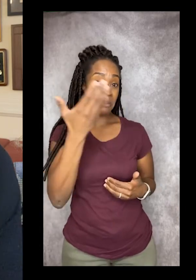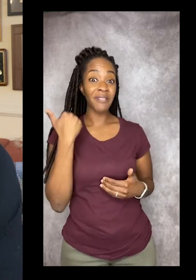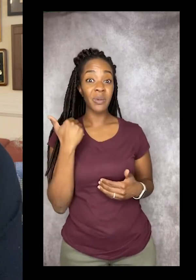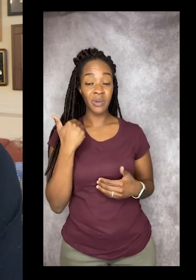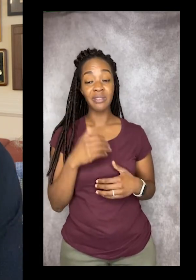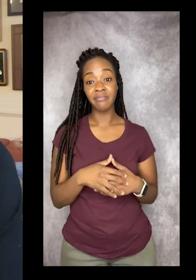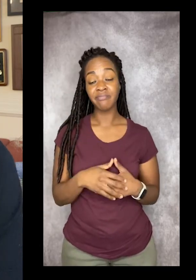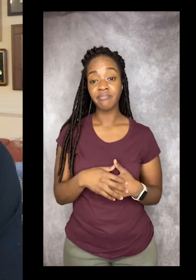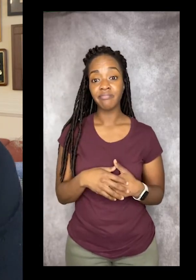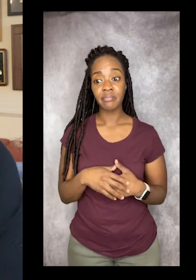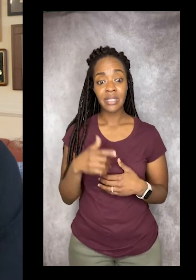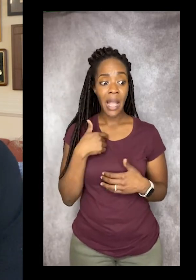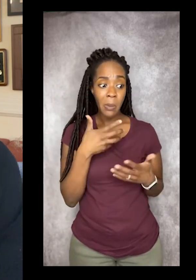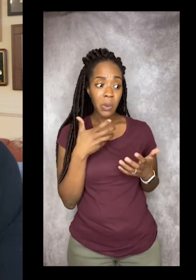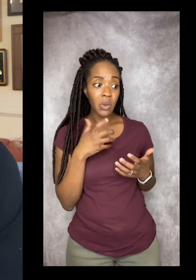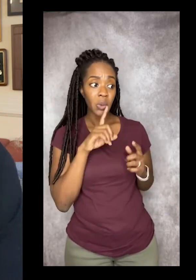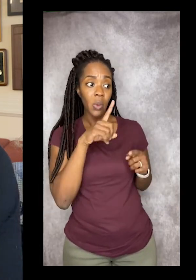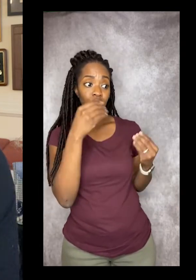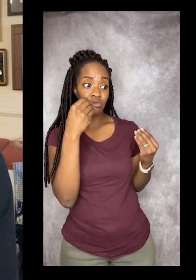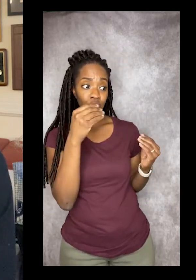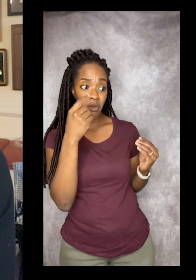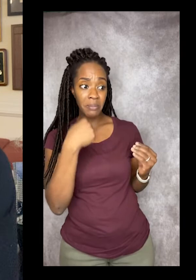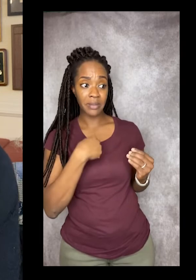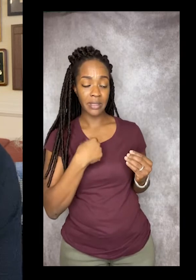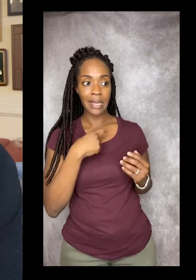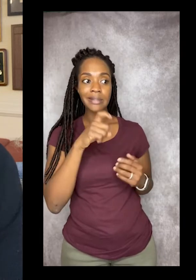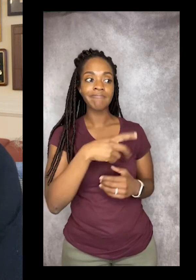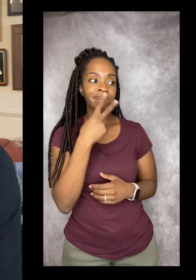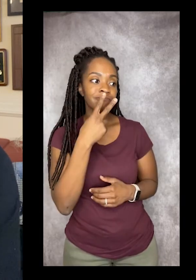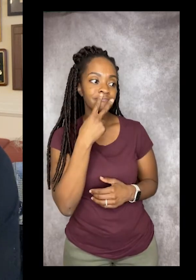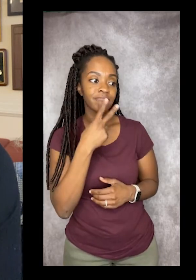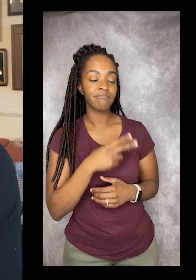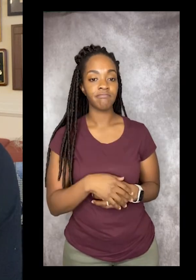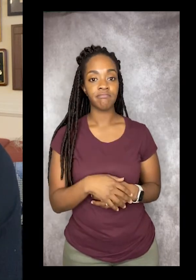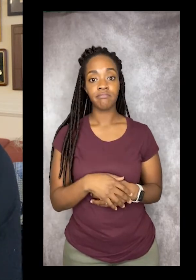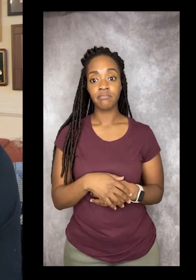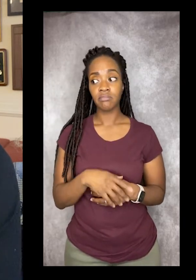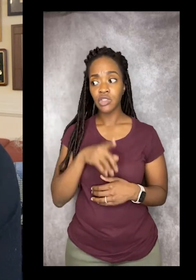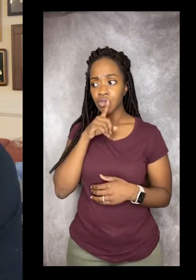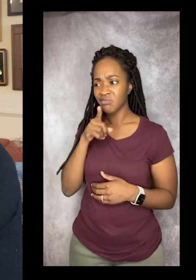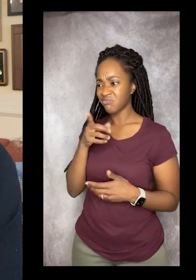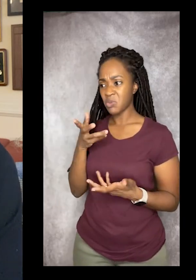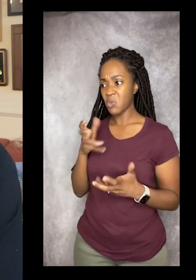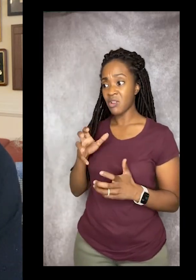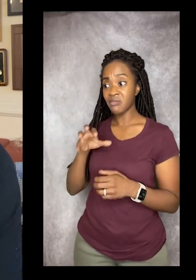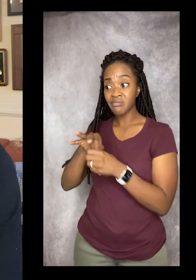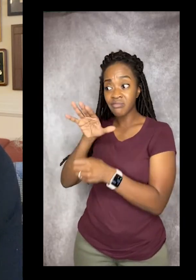before. "I want you to go to the store for me. I need some cigarettes." You sure you don't want a